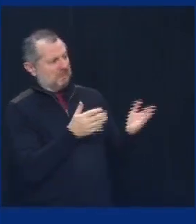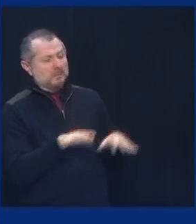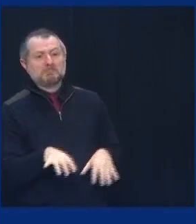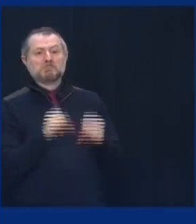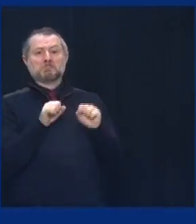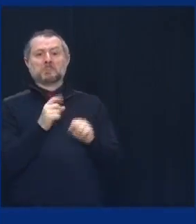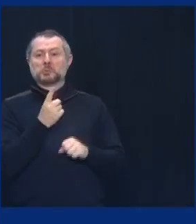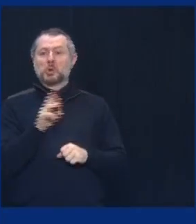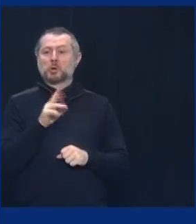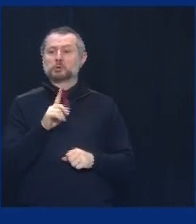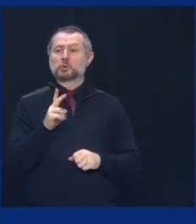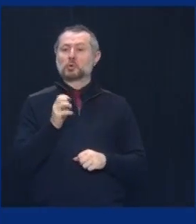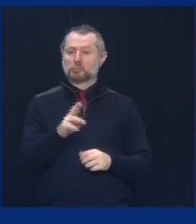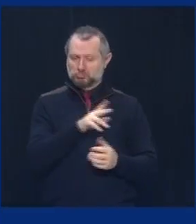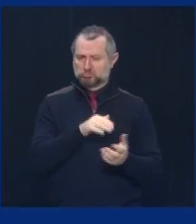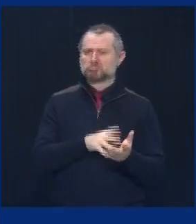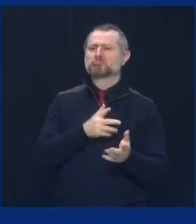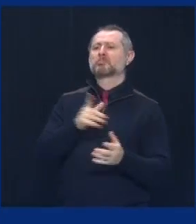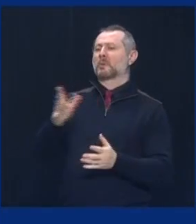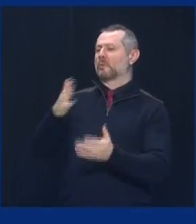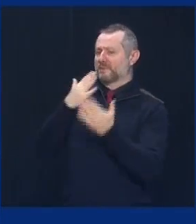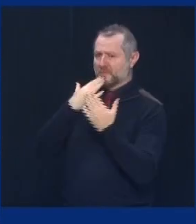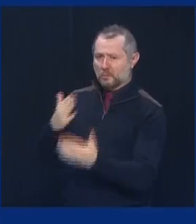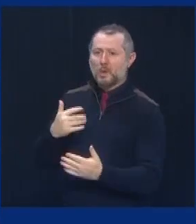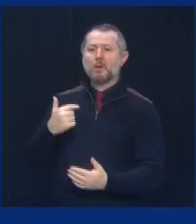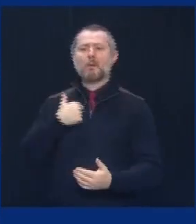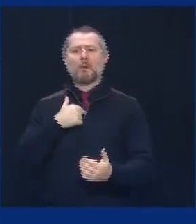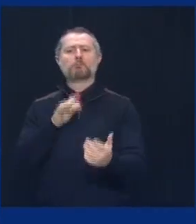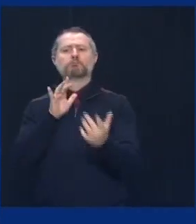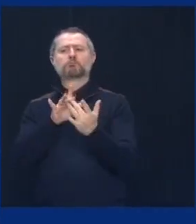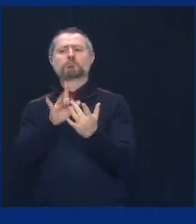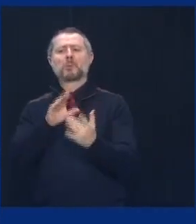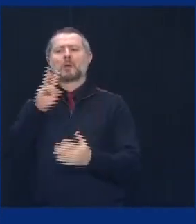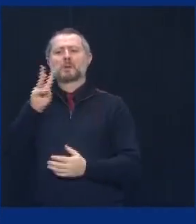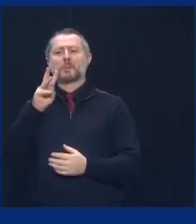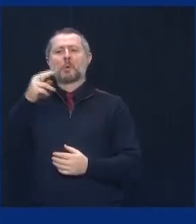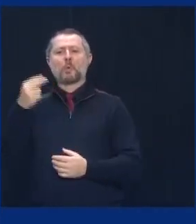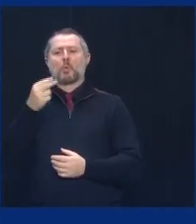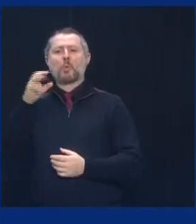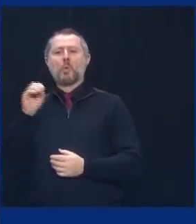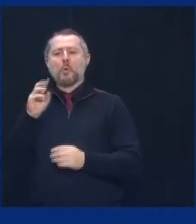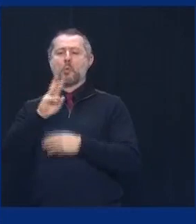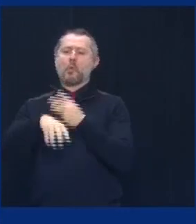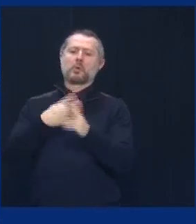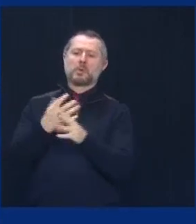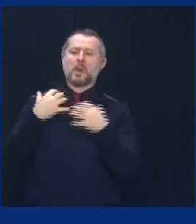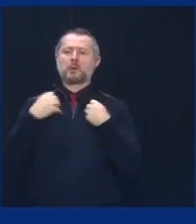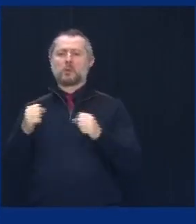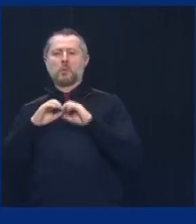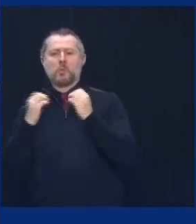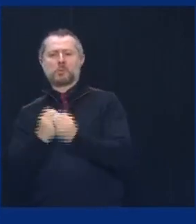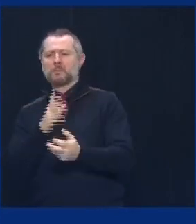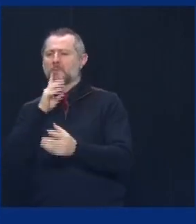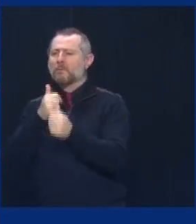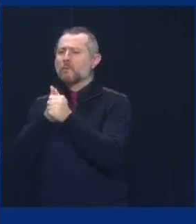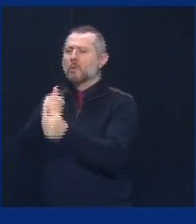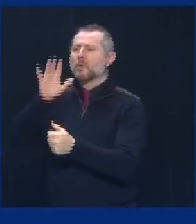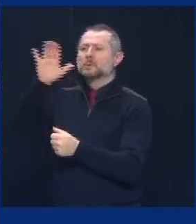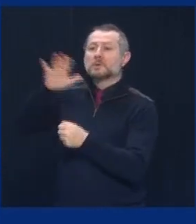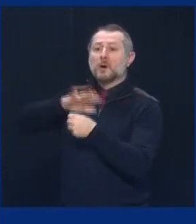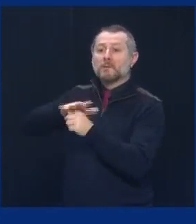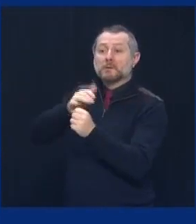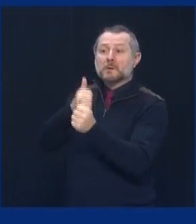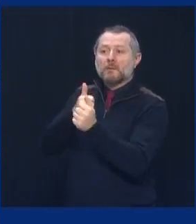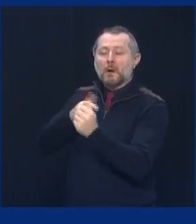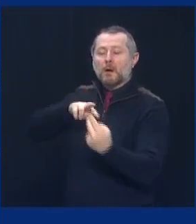the question. We've been in touch with the WHO on a regular basis, so they are tracking whether this virus is mutating anywhere in the world.